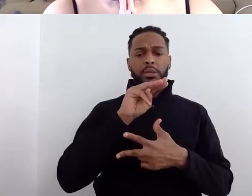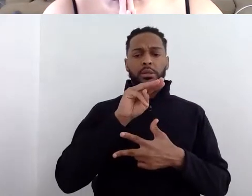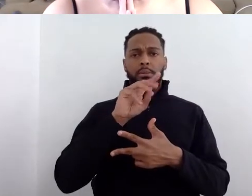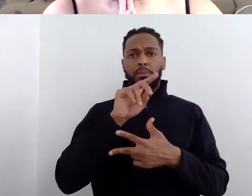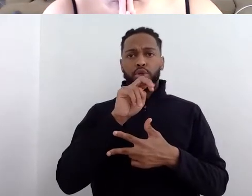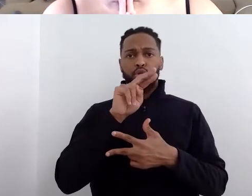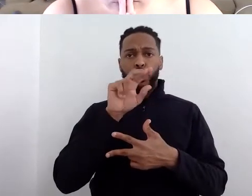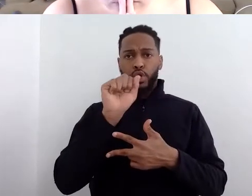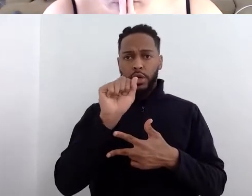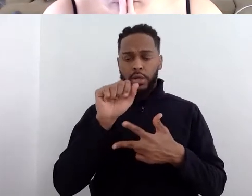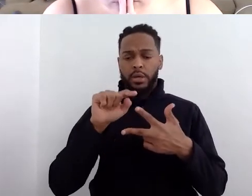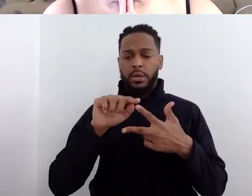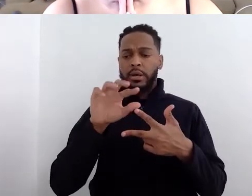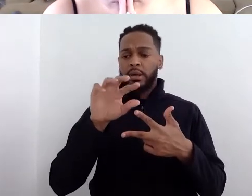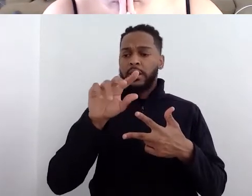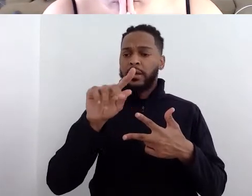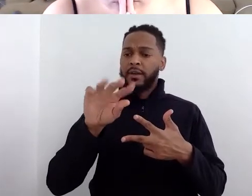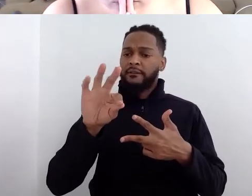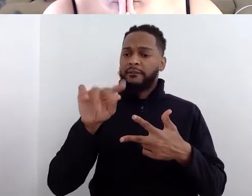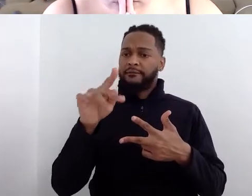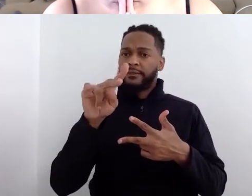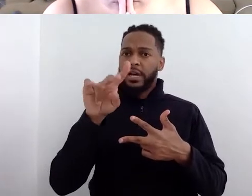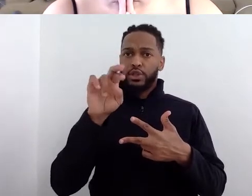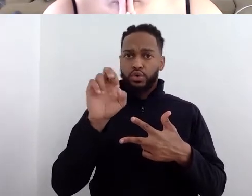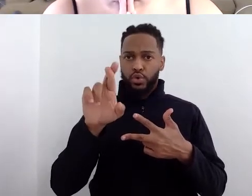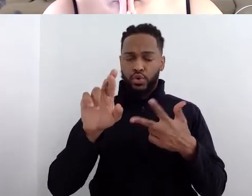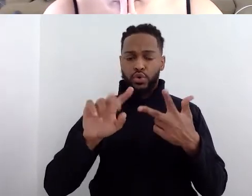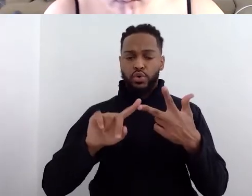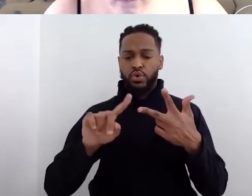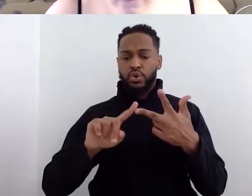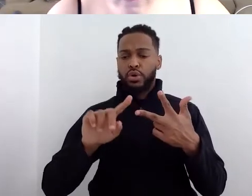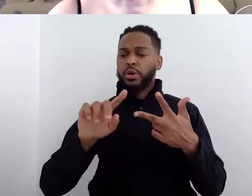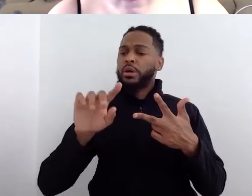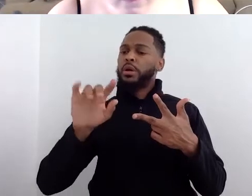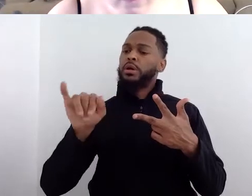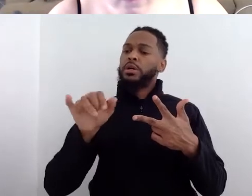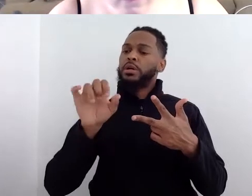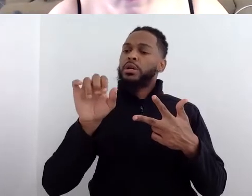some of them have gotten COVID, but nobody's gotten so sick they've had to go to the hospital.